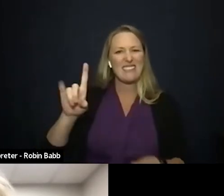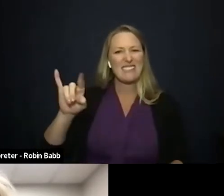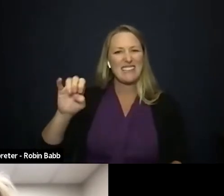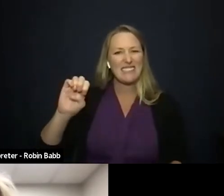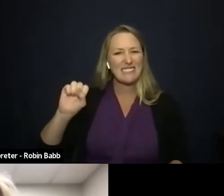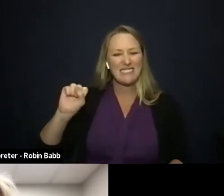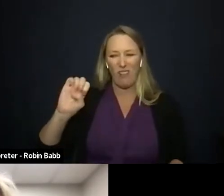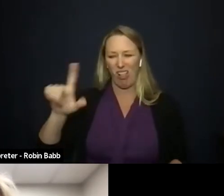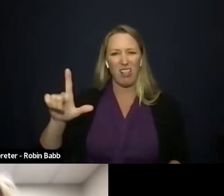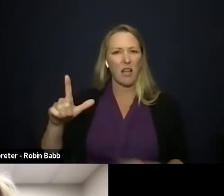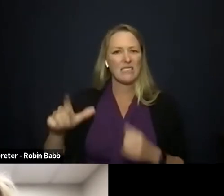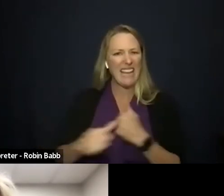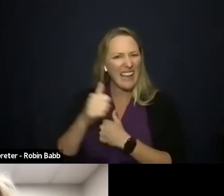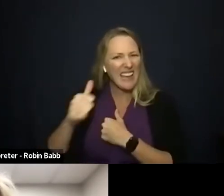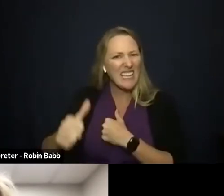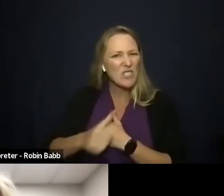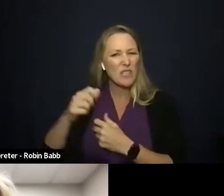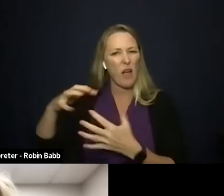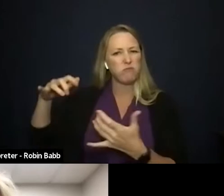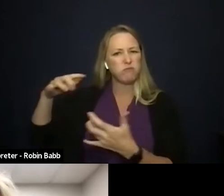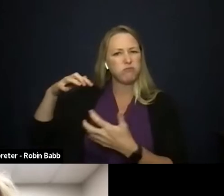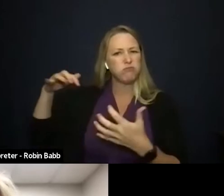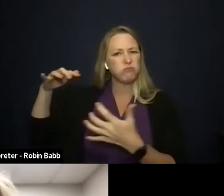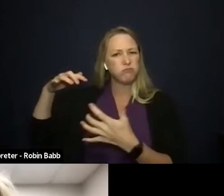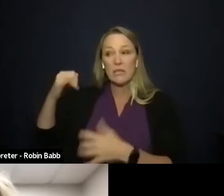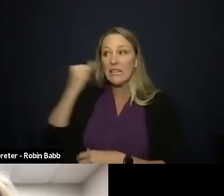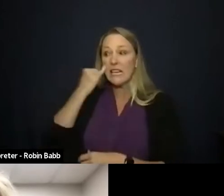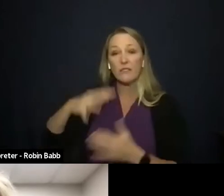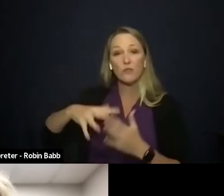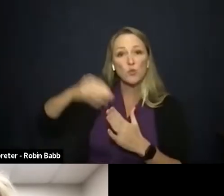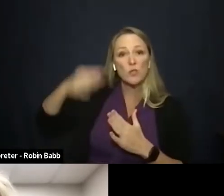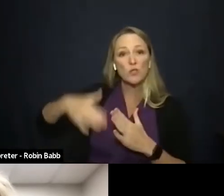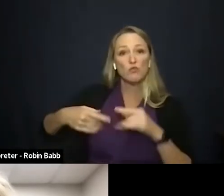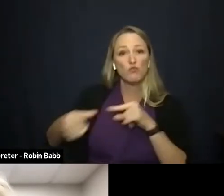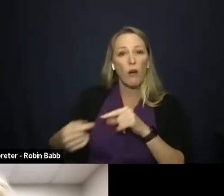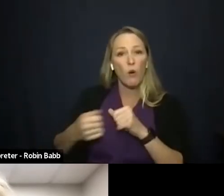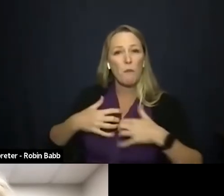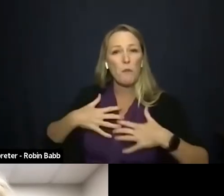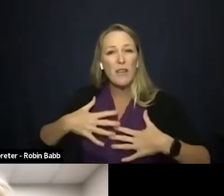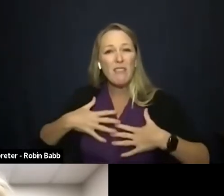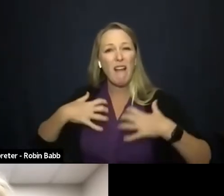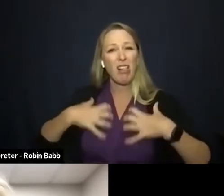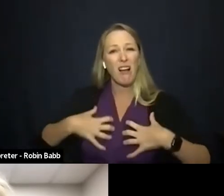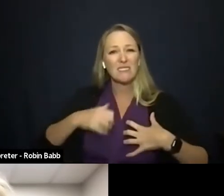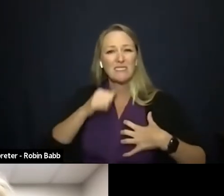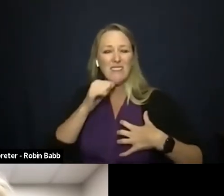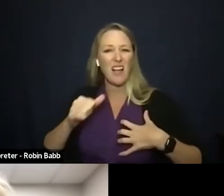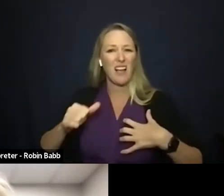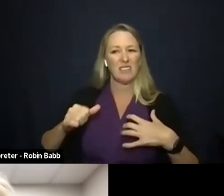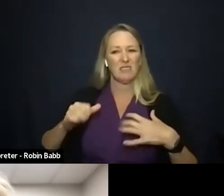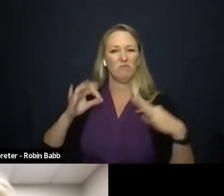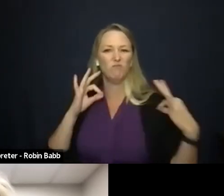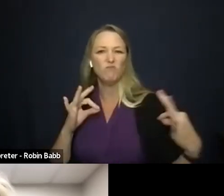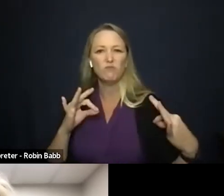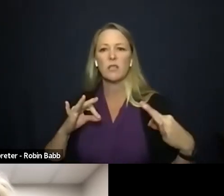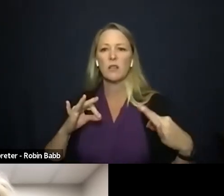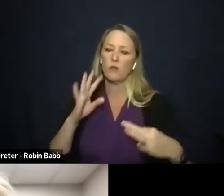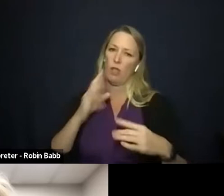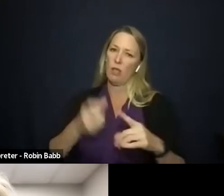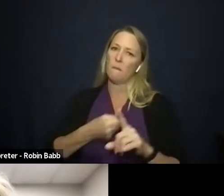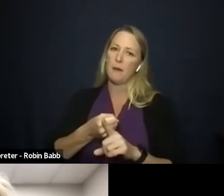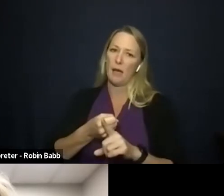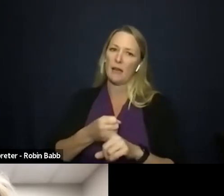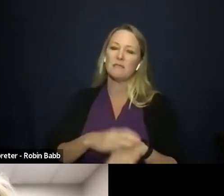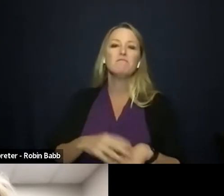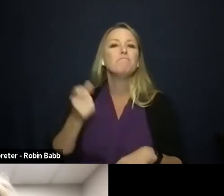and it's especially harmful to kids who have developing lungs and the transportation sector is not only the largest contributor to air